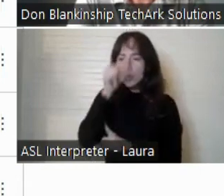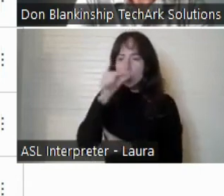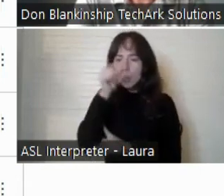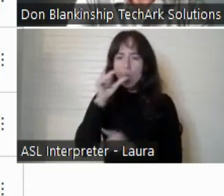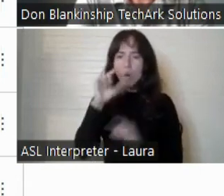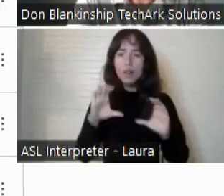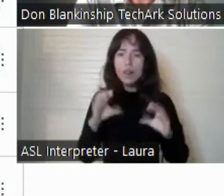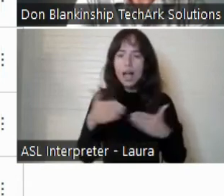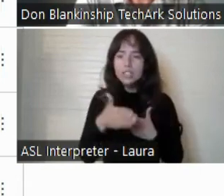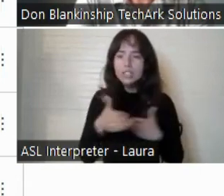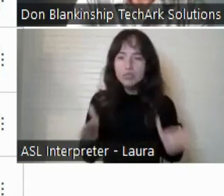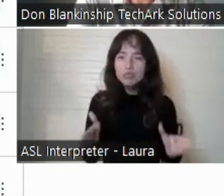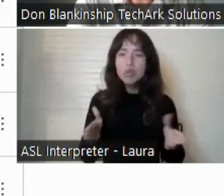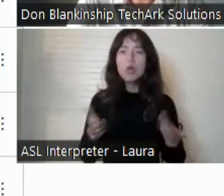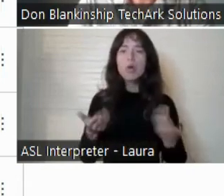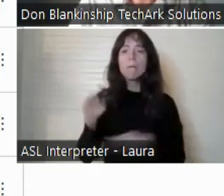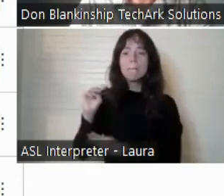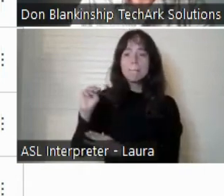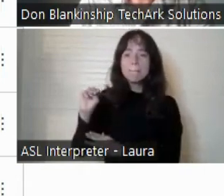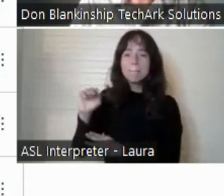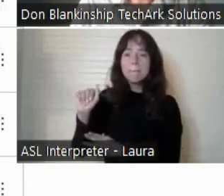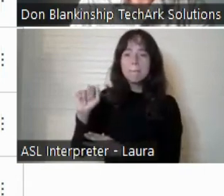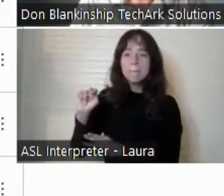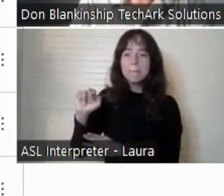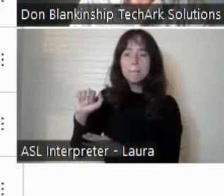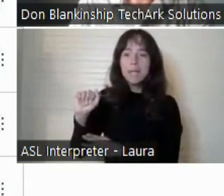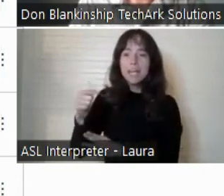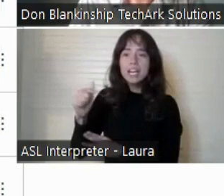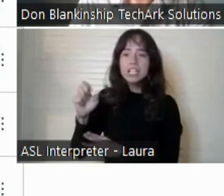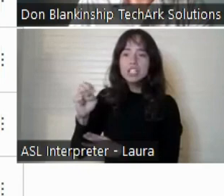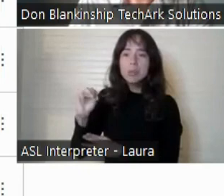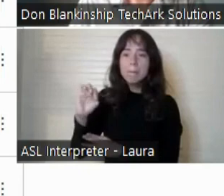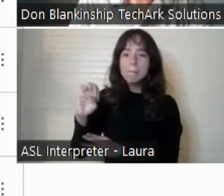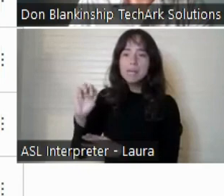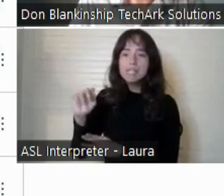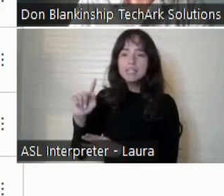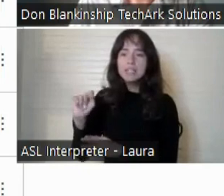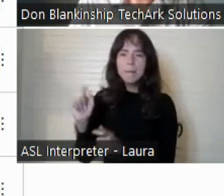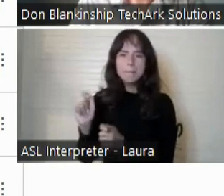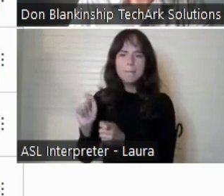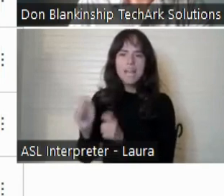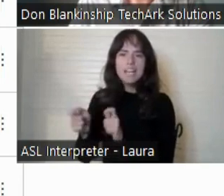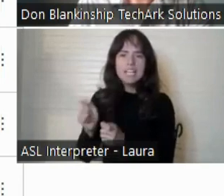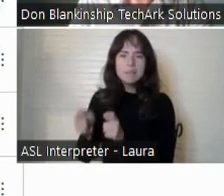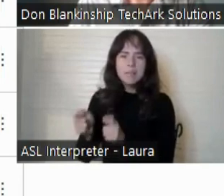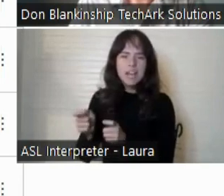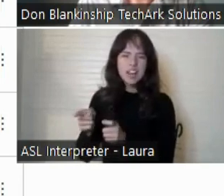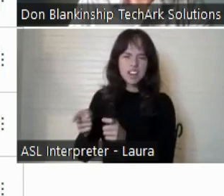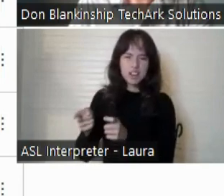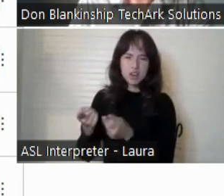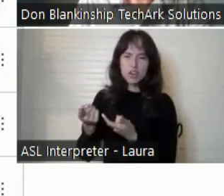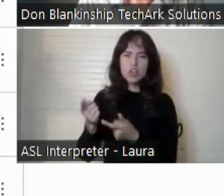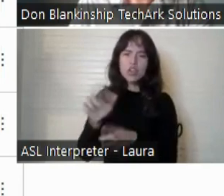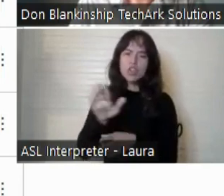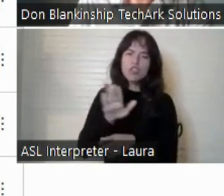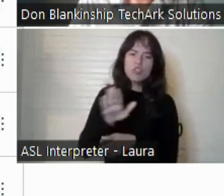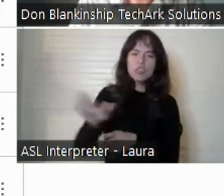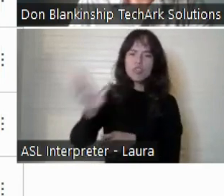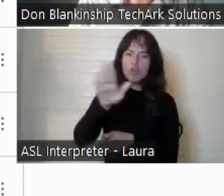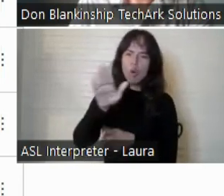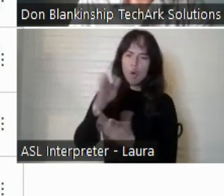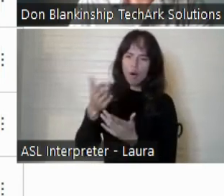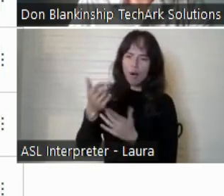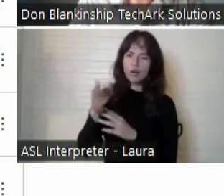what I'm showing you is a library of almost 70 jobs, over 250 clips, a